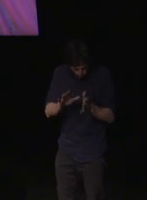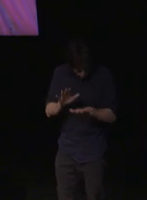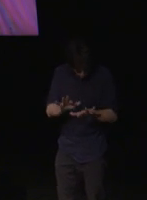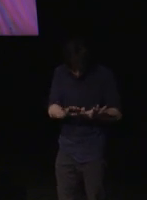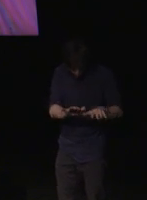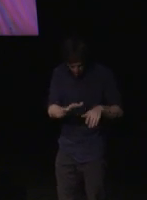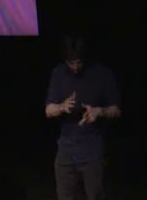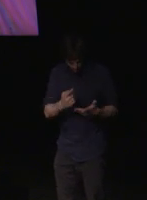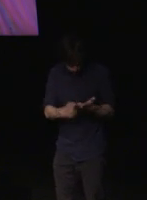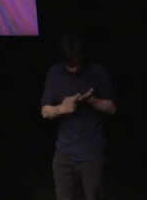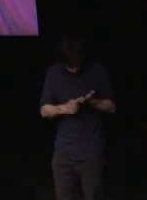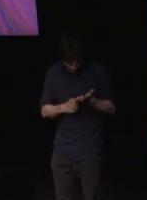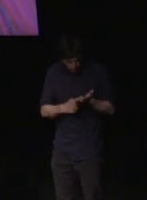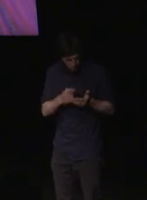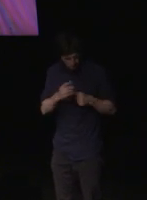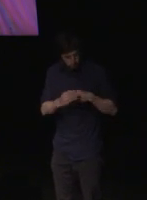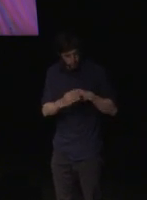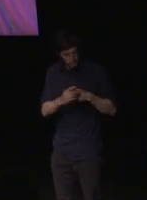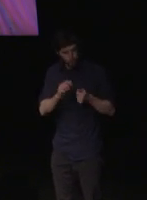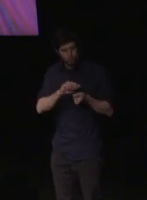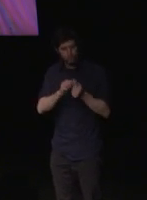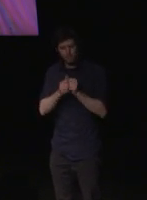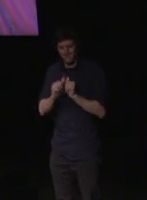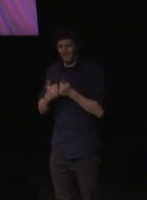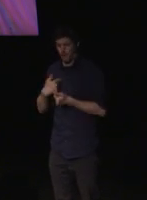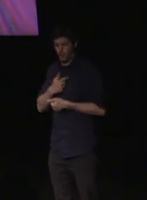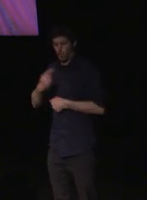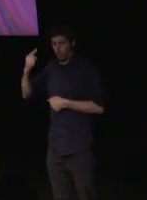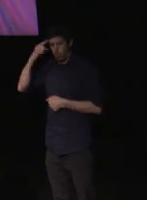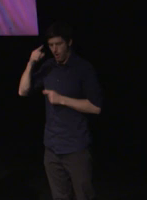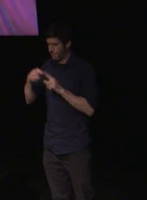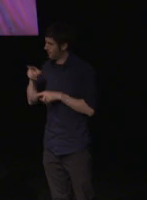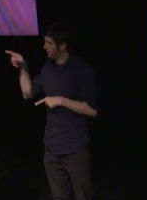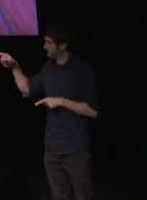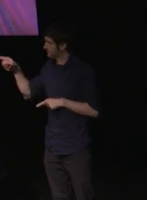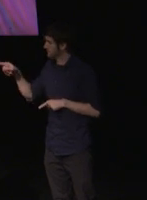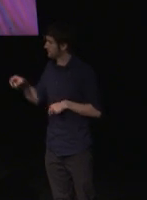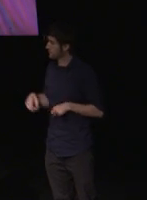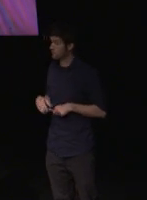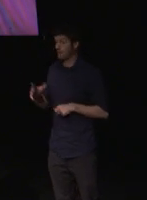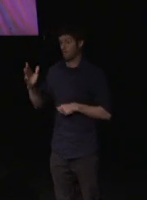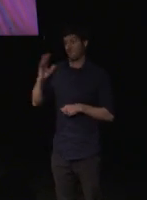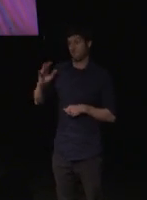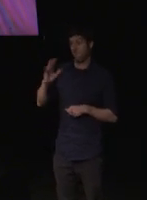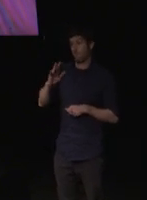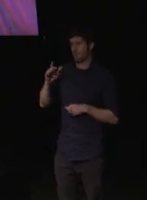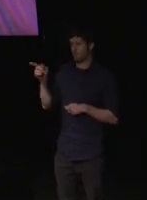at first, this device didn't have this slope. So I'm holding it sideways and you can see there's like a bit of an angle.